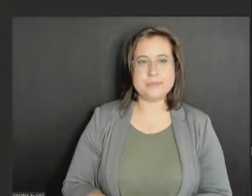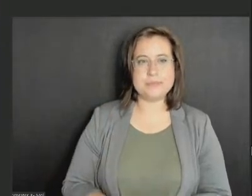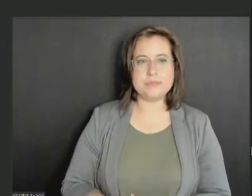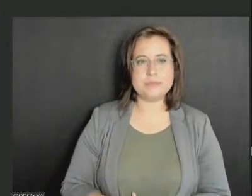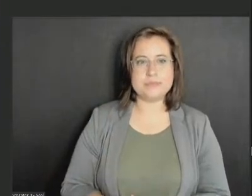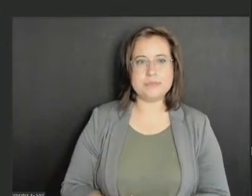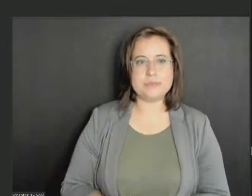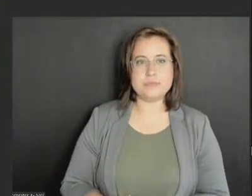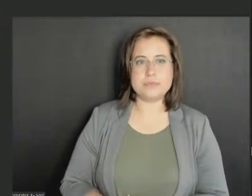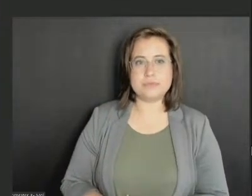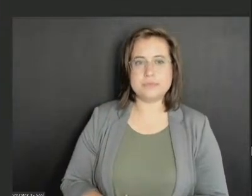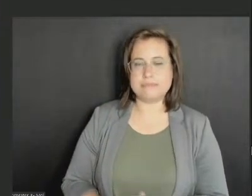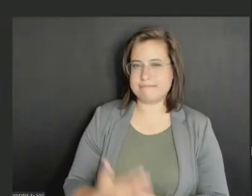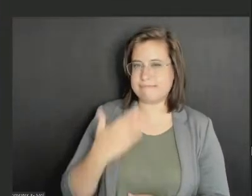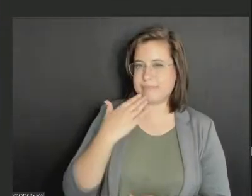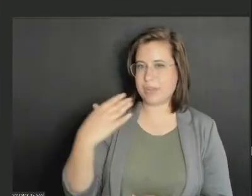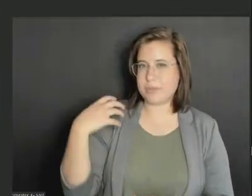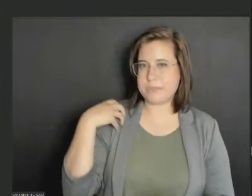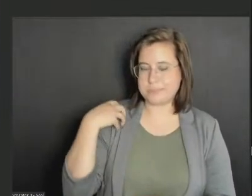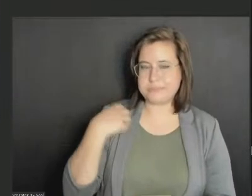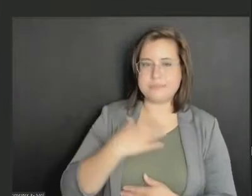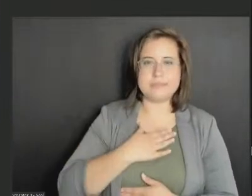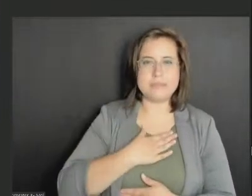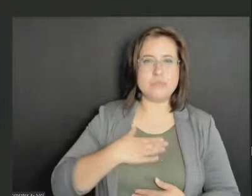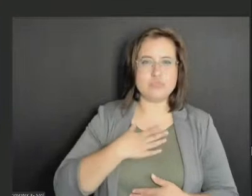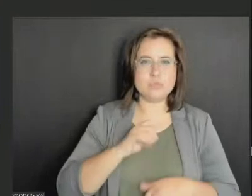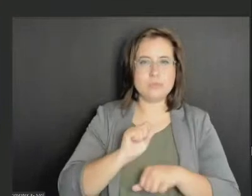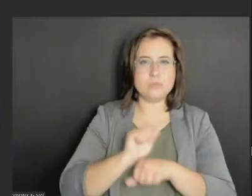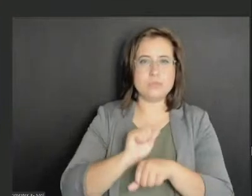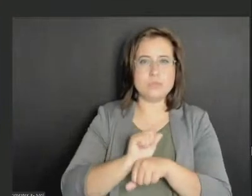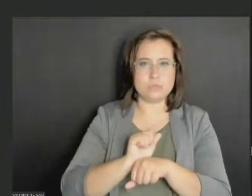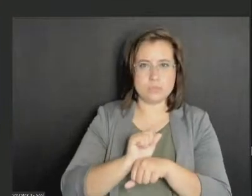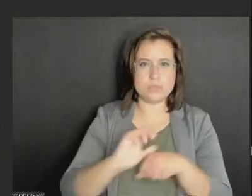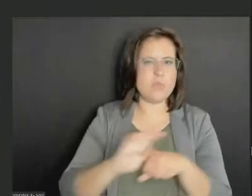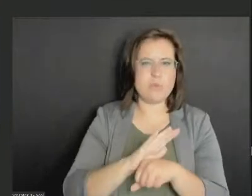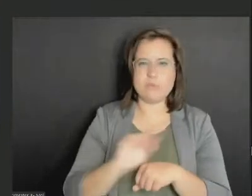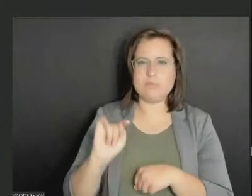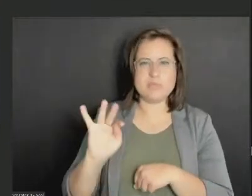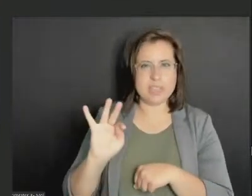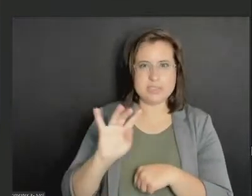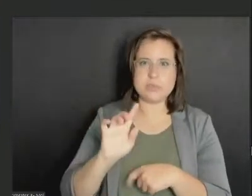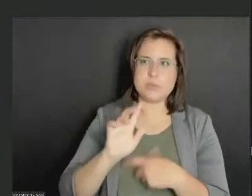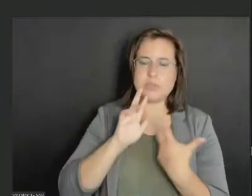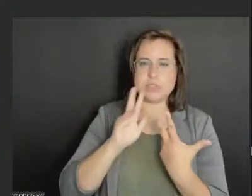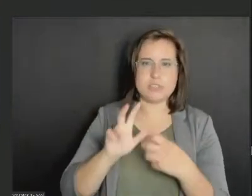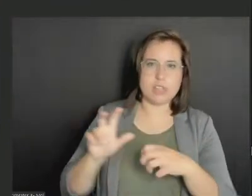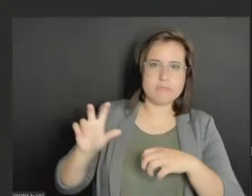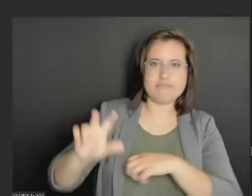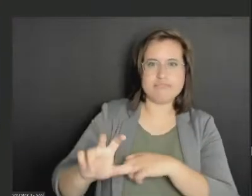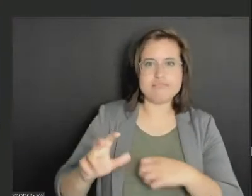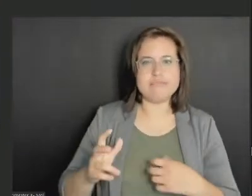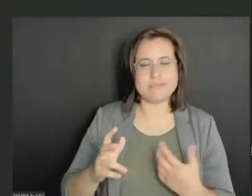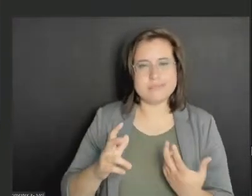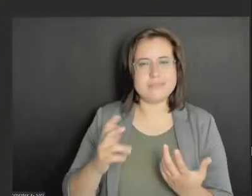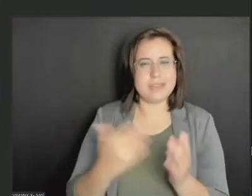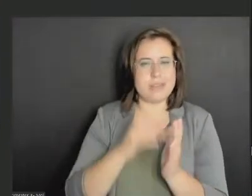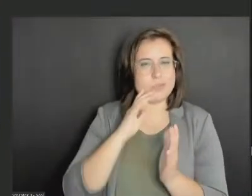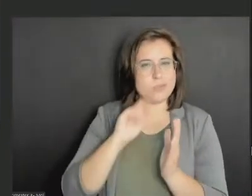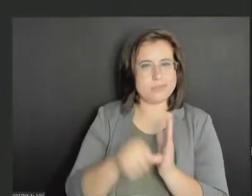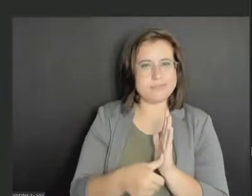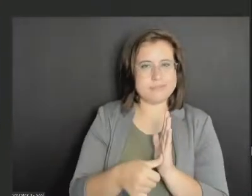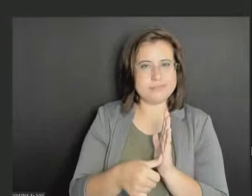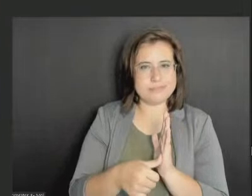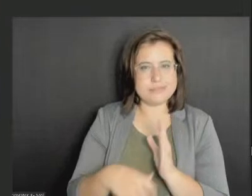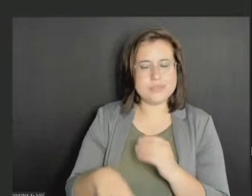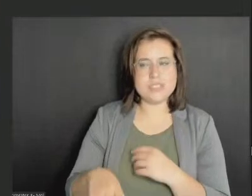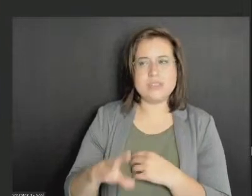Thank you, Madam Chair. I appreciate the work that the whole task force put in this. Again, I'll just reiterate